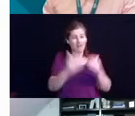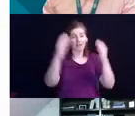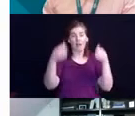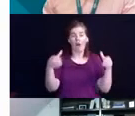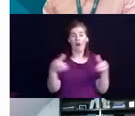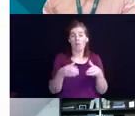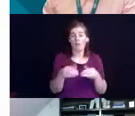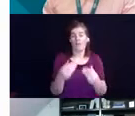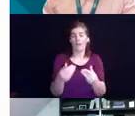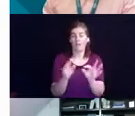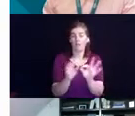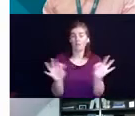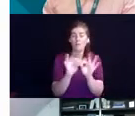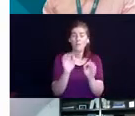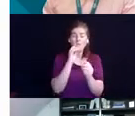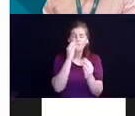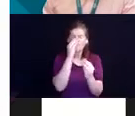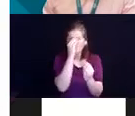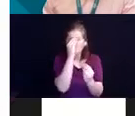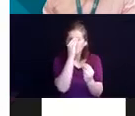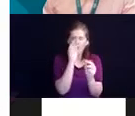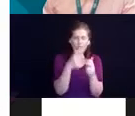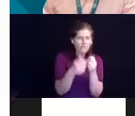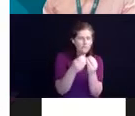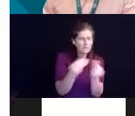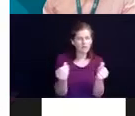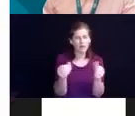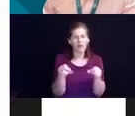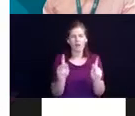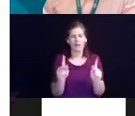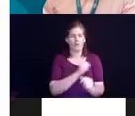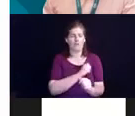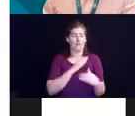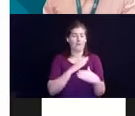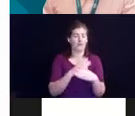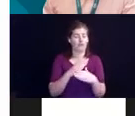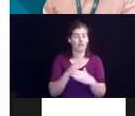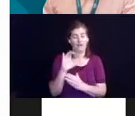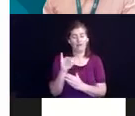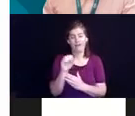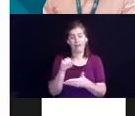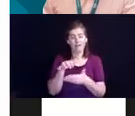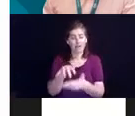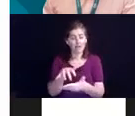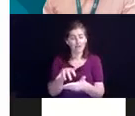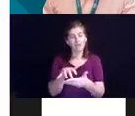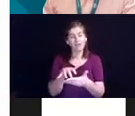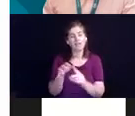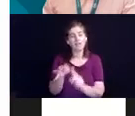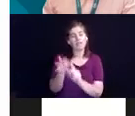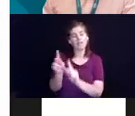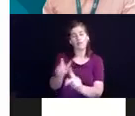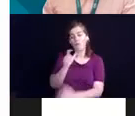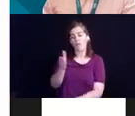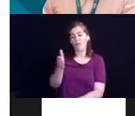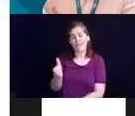for critical thinking and problem solving, and they enable staff to share case studies, especially people who are at the point of care,